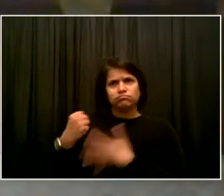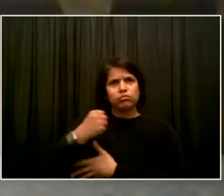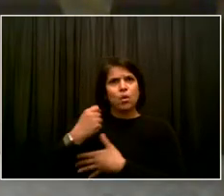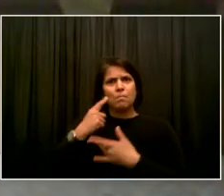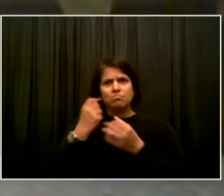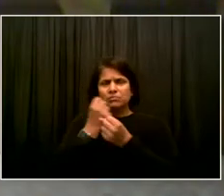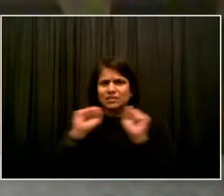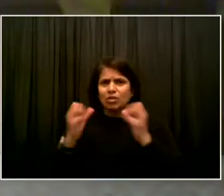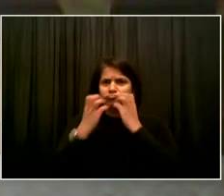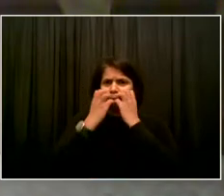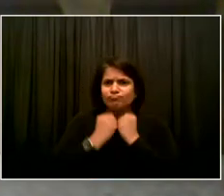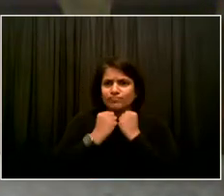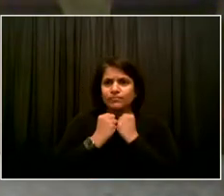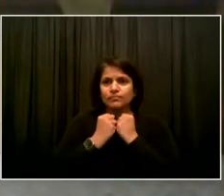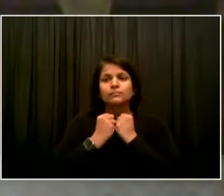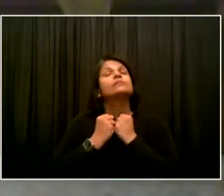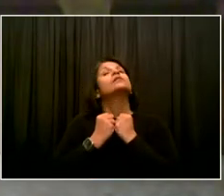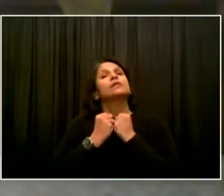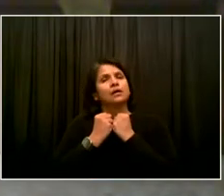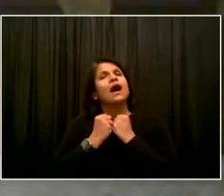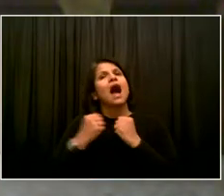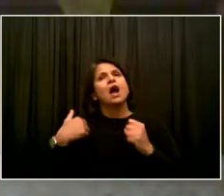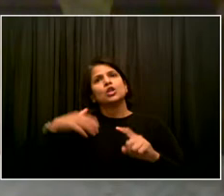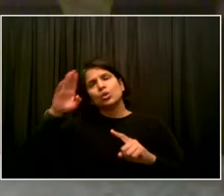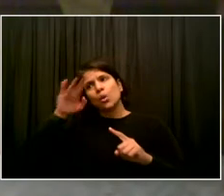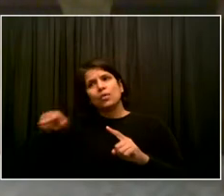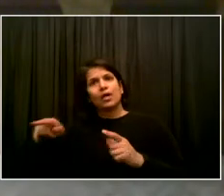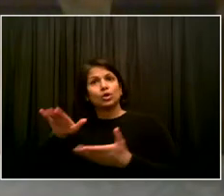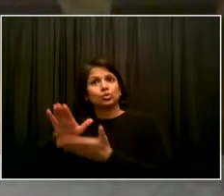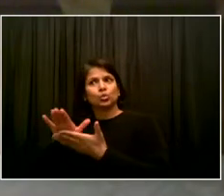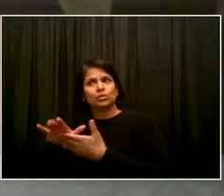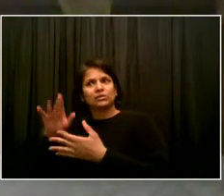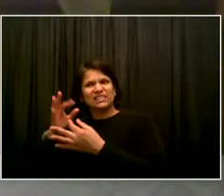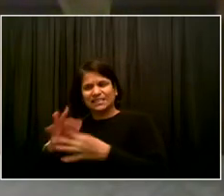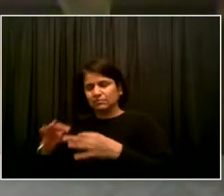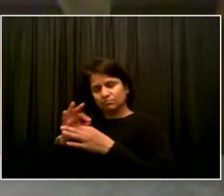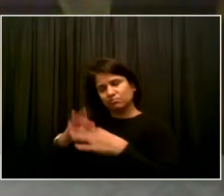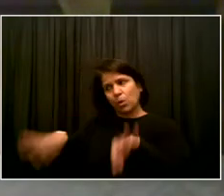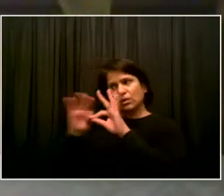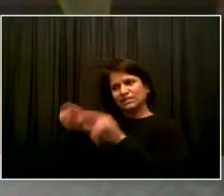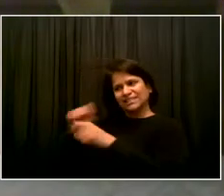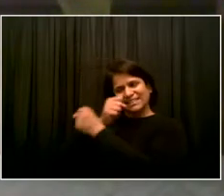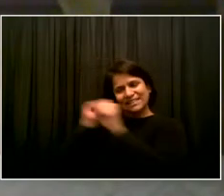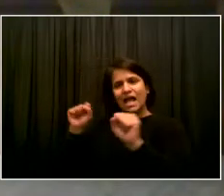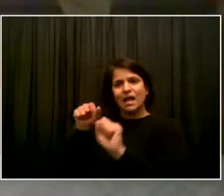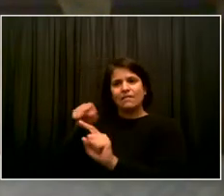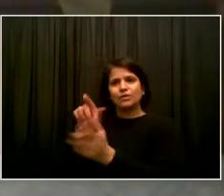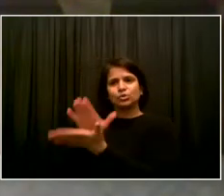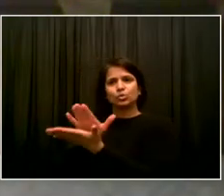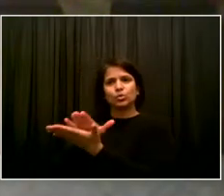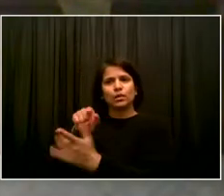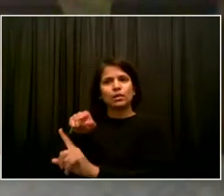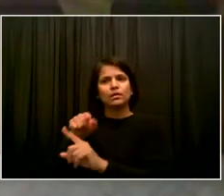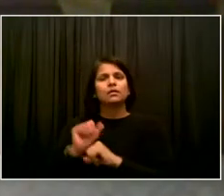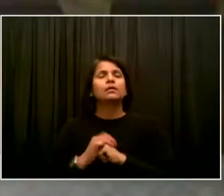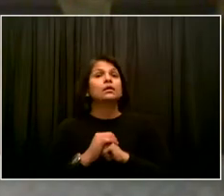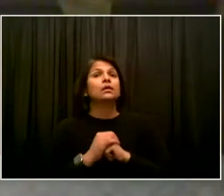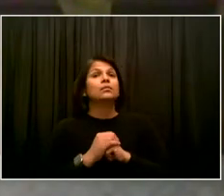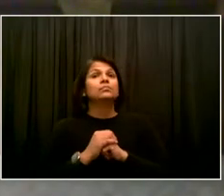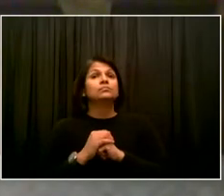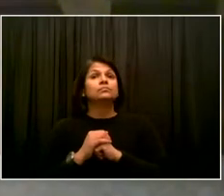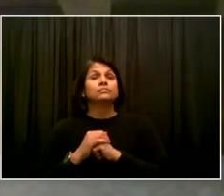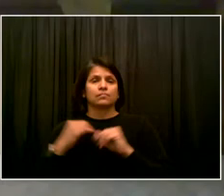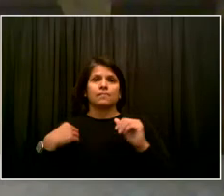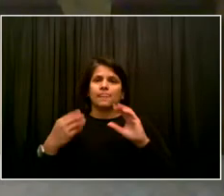school would ensure our children are in a safe place in a real way. So let me repeat the facts that the mayor laid out. The